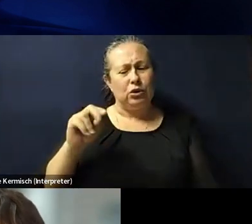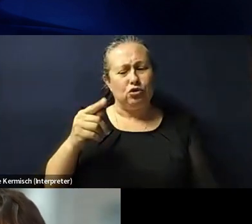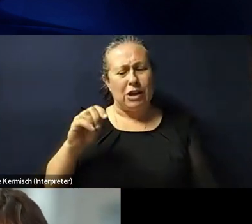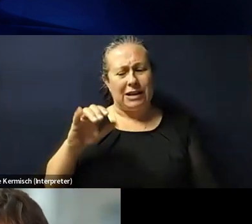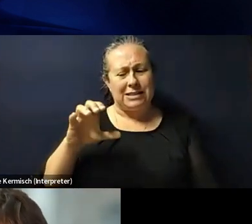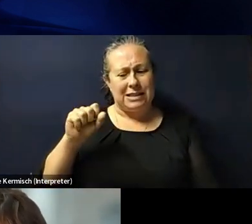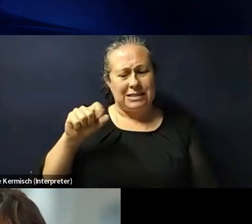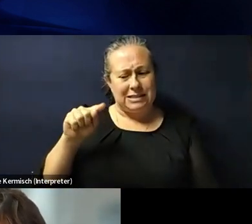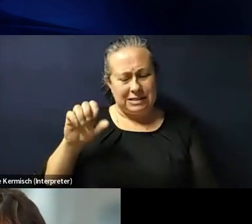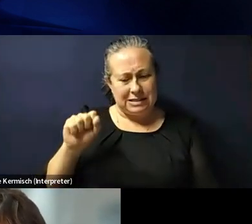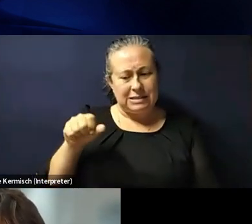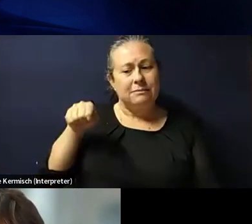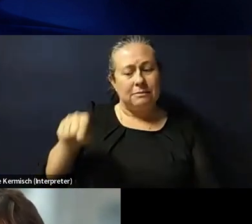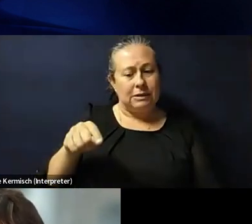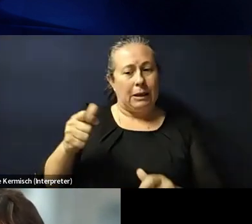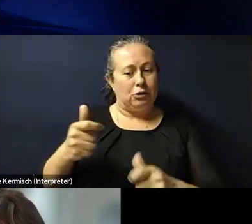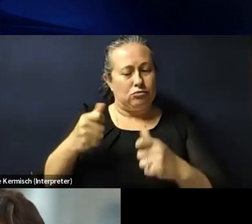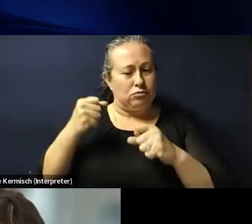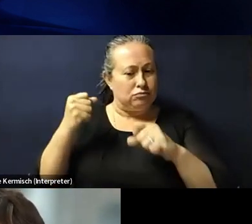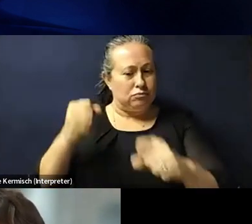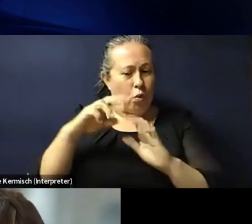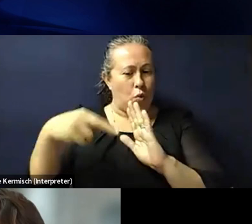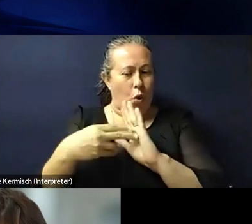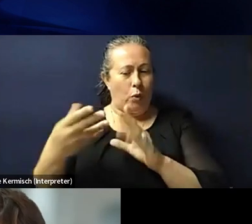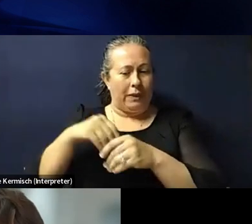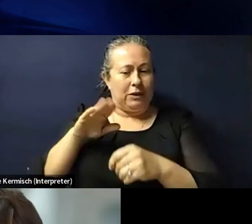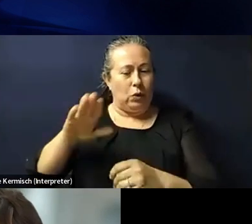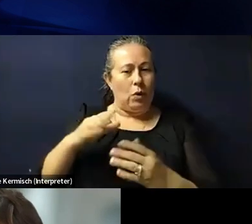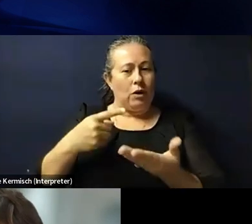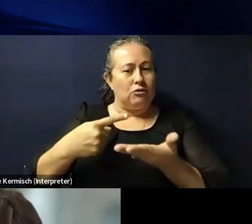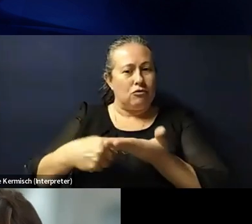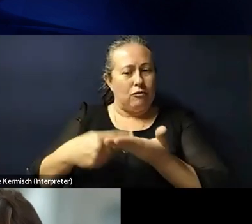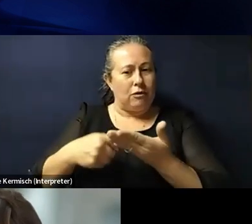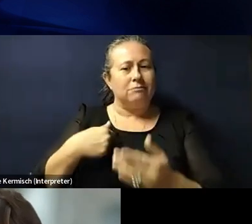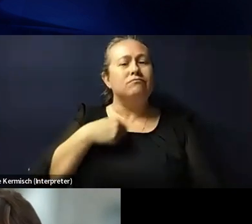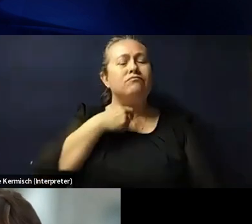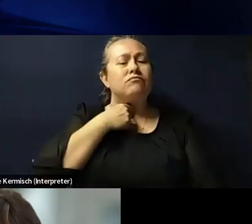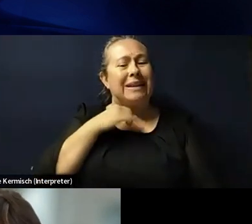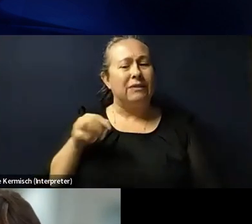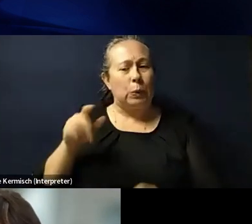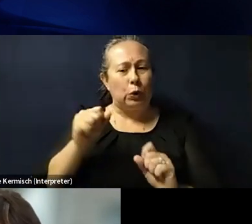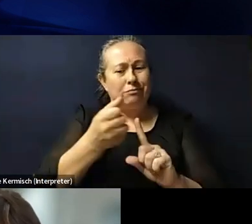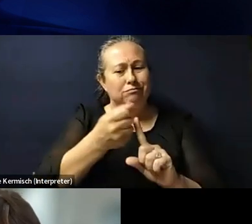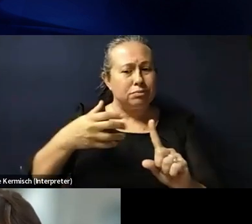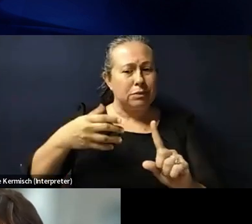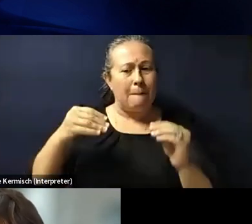role in your talk today. And so I'm wondering if you can elaborate and say a little bit more